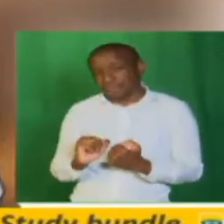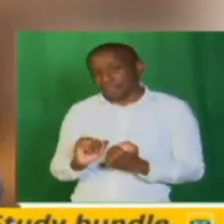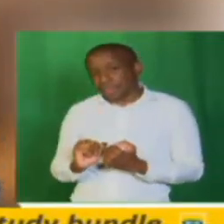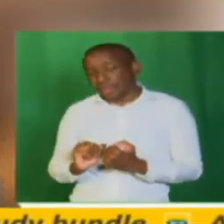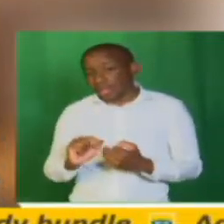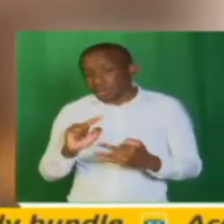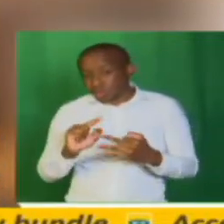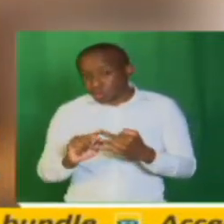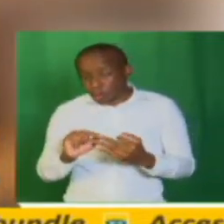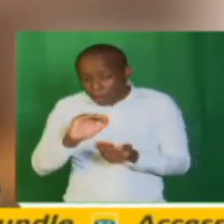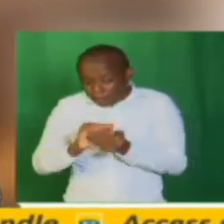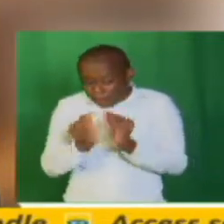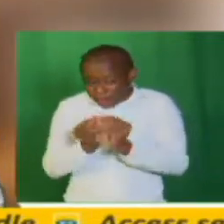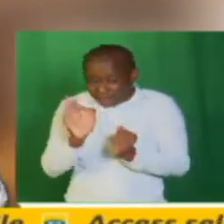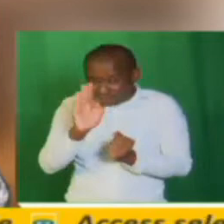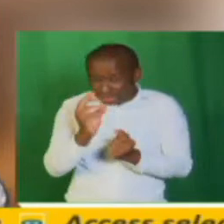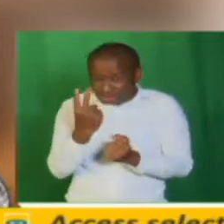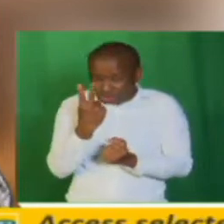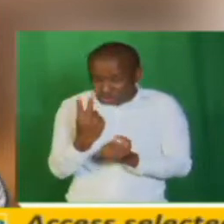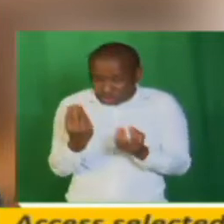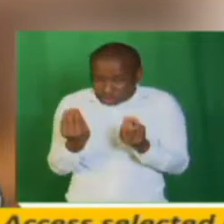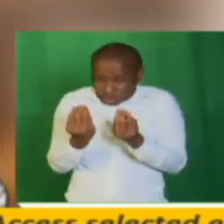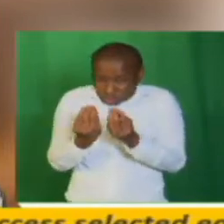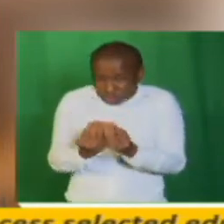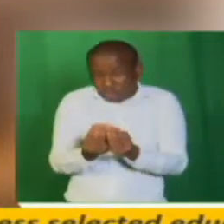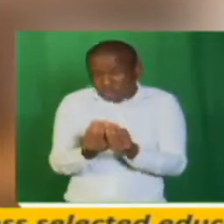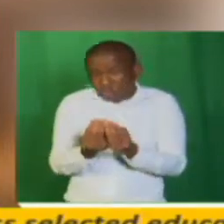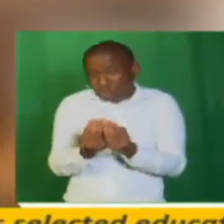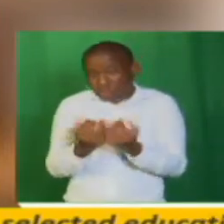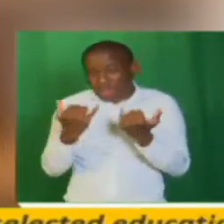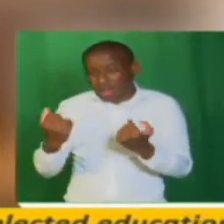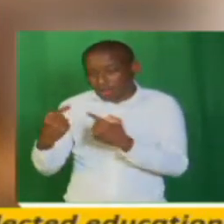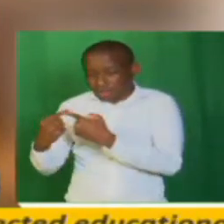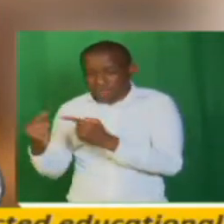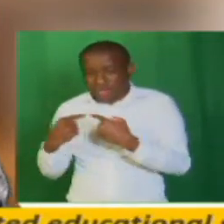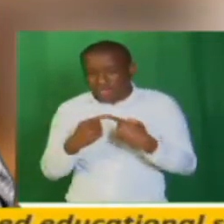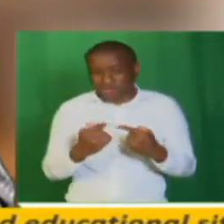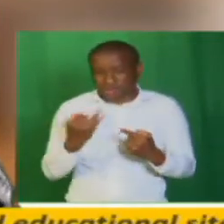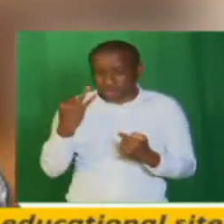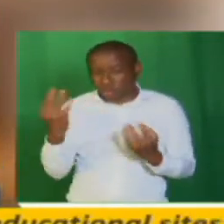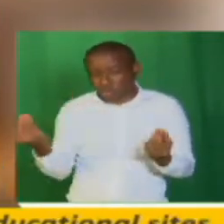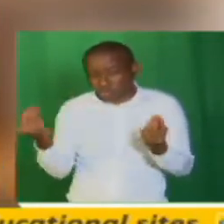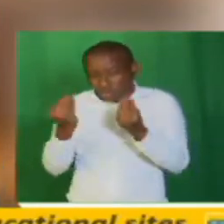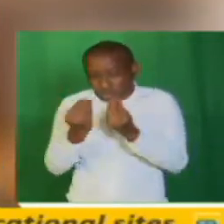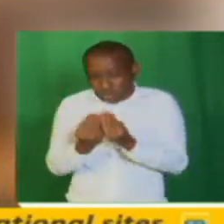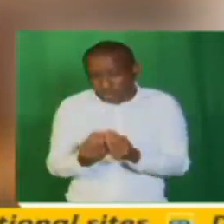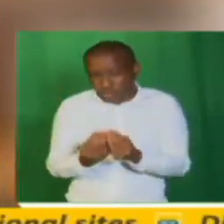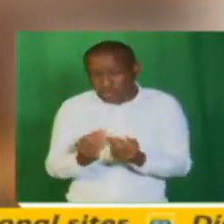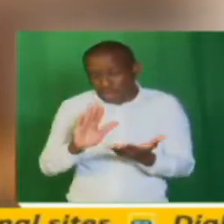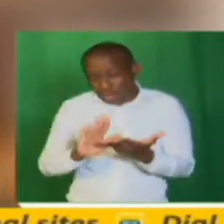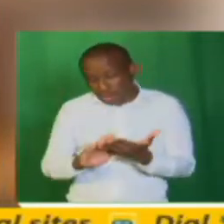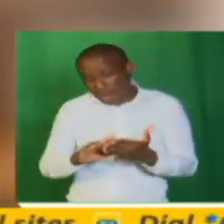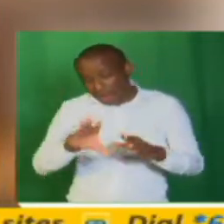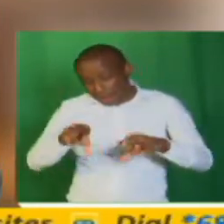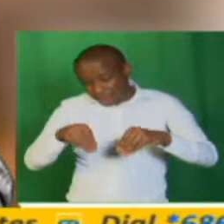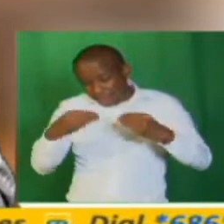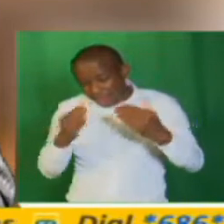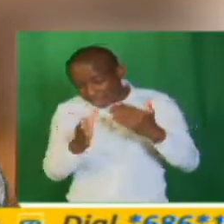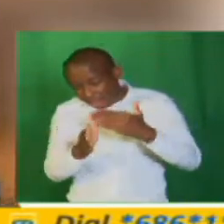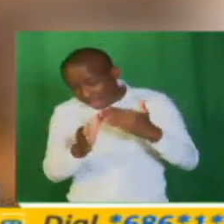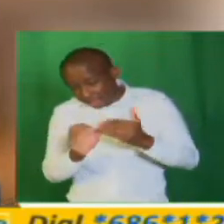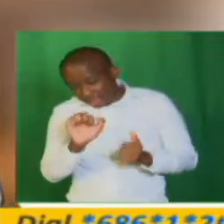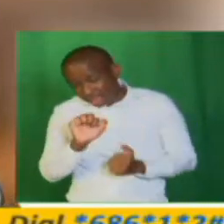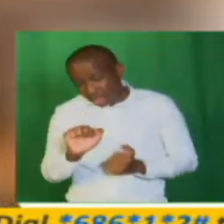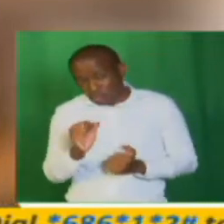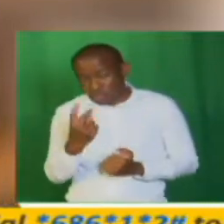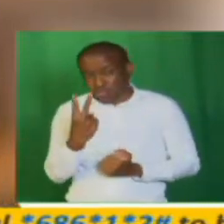form composite functions, that is when you are combining different functions, and then to evaluate composite functions, and